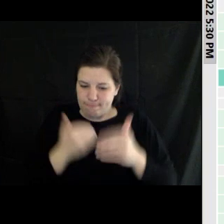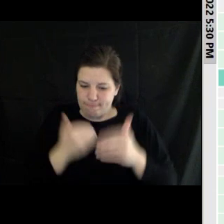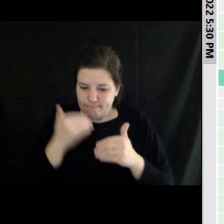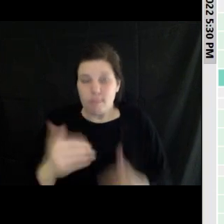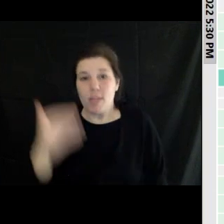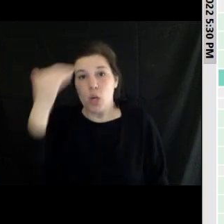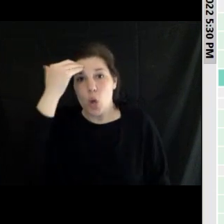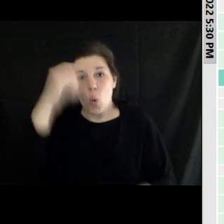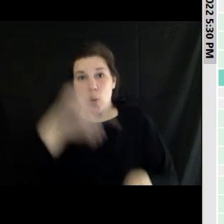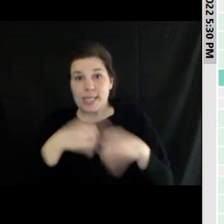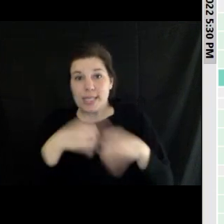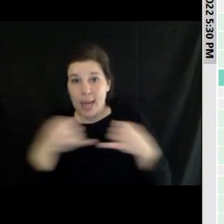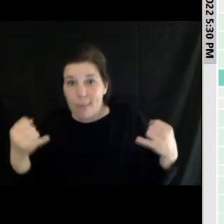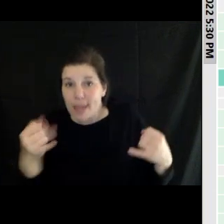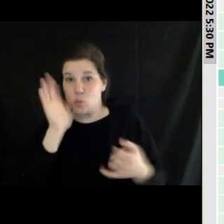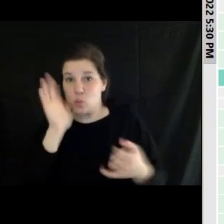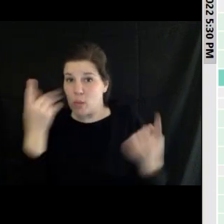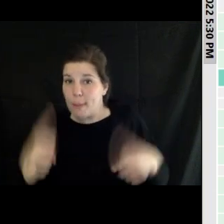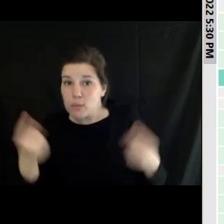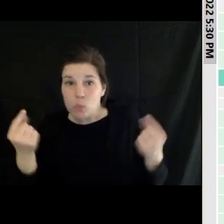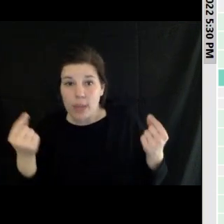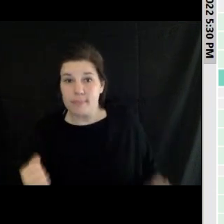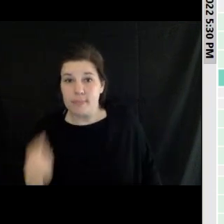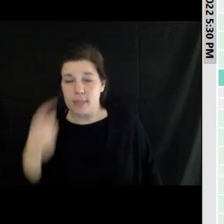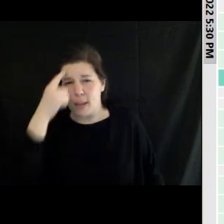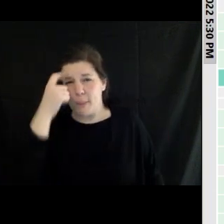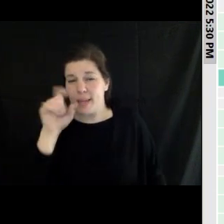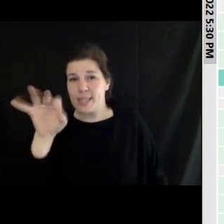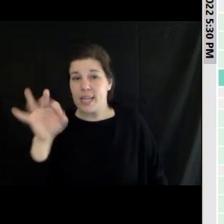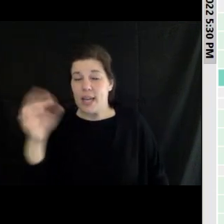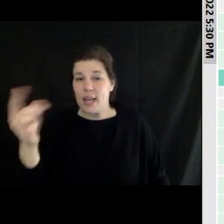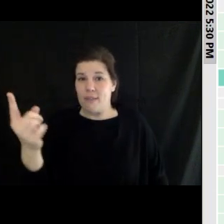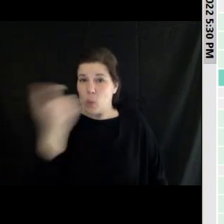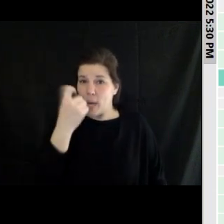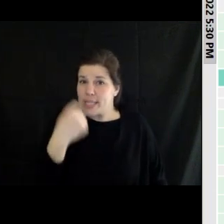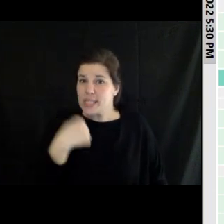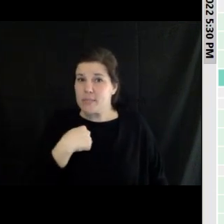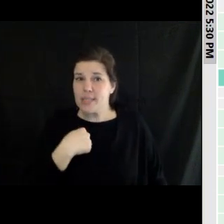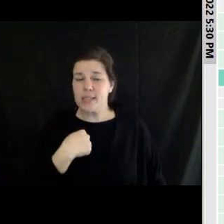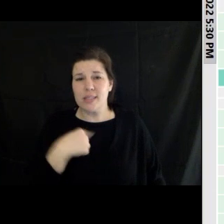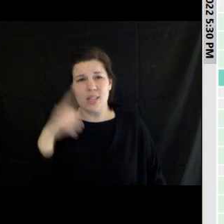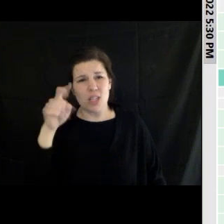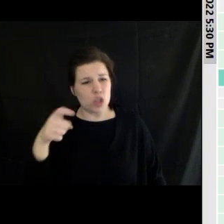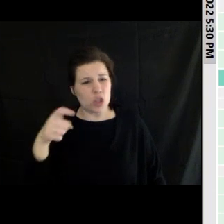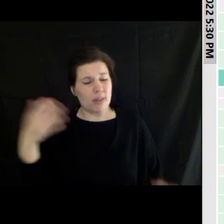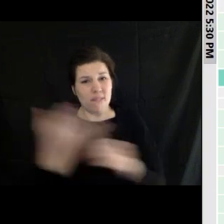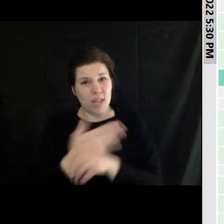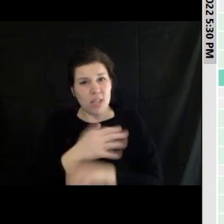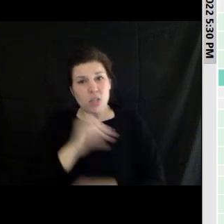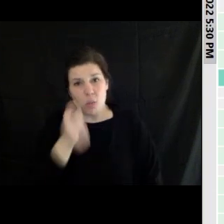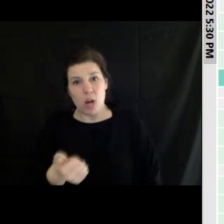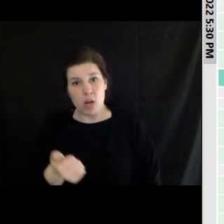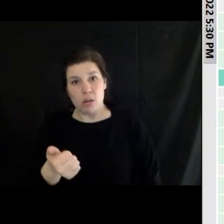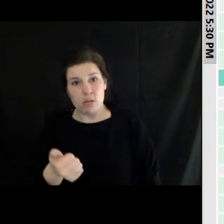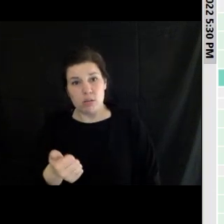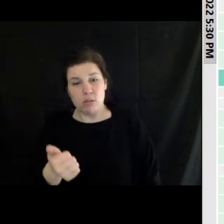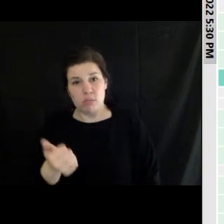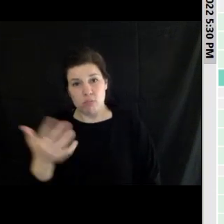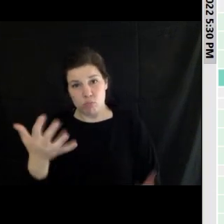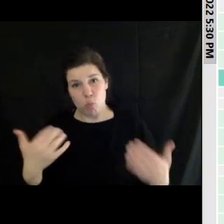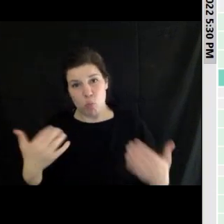when some stuff gonna happen. Because if you ask me, it ain't take this long. He should be fired tomorrow. Y'all want to have another meeting about that?